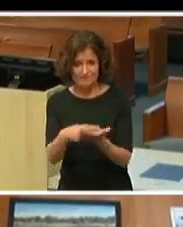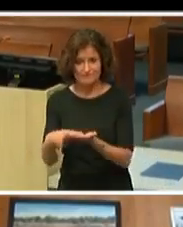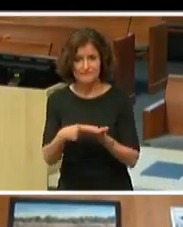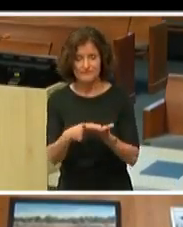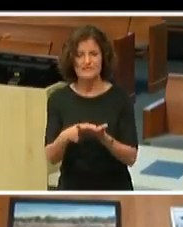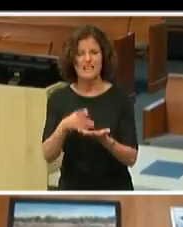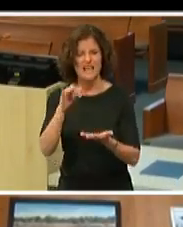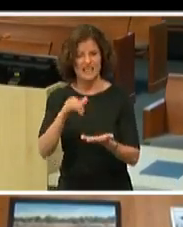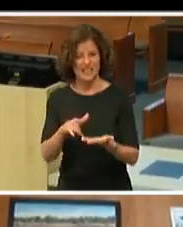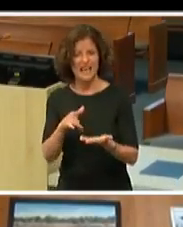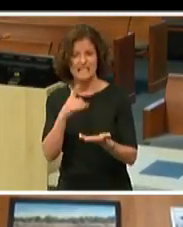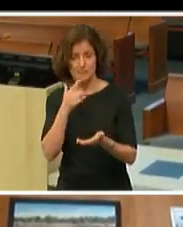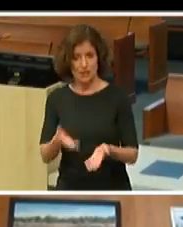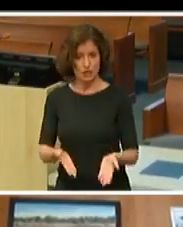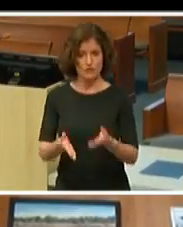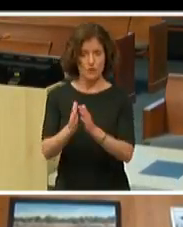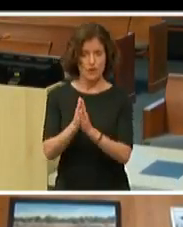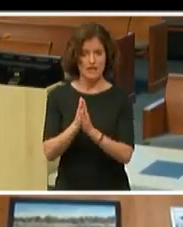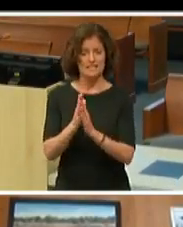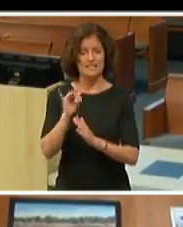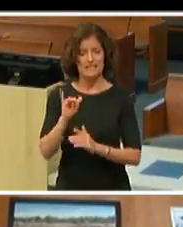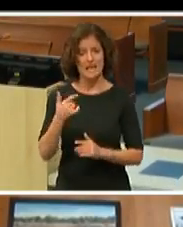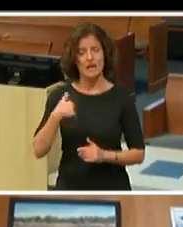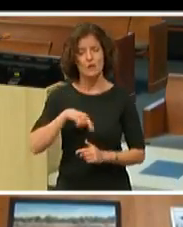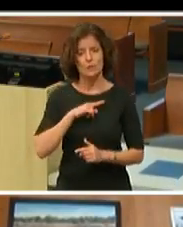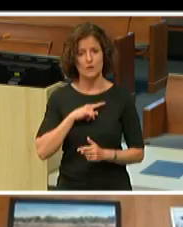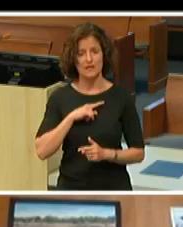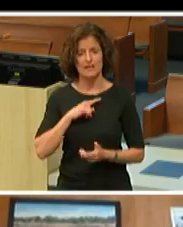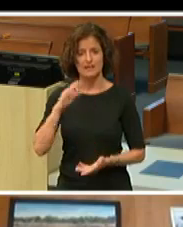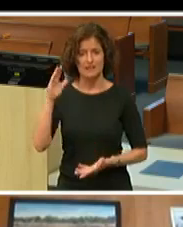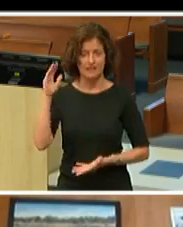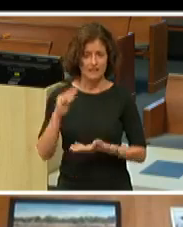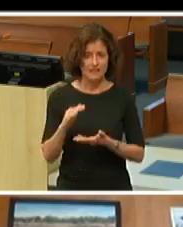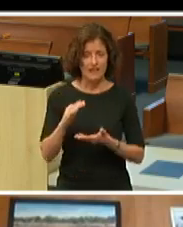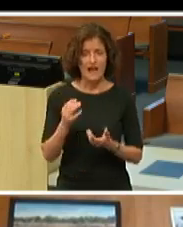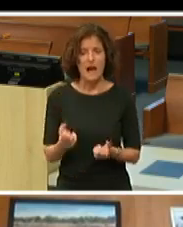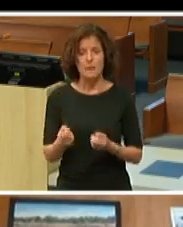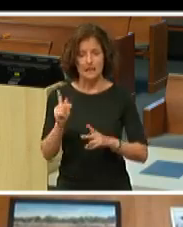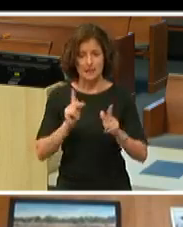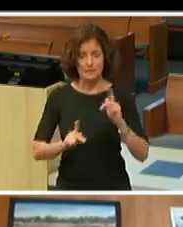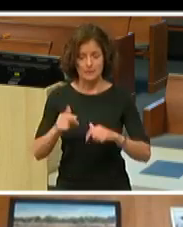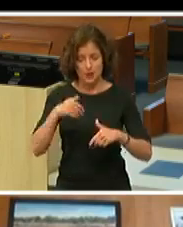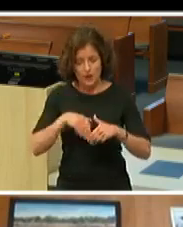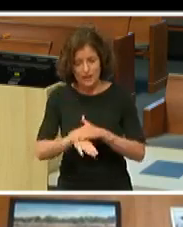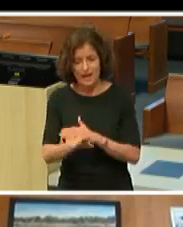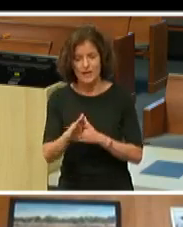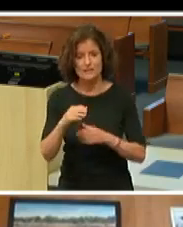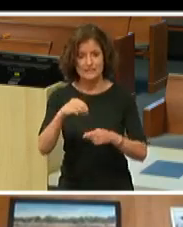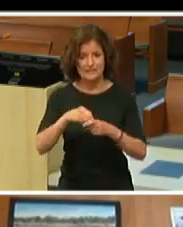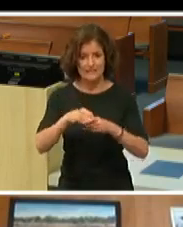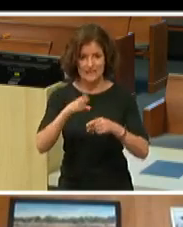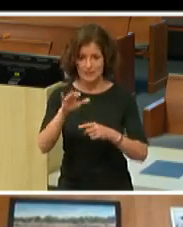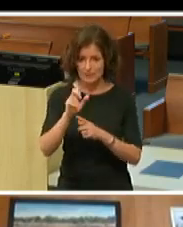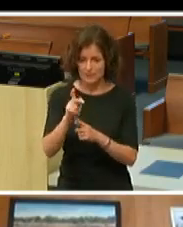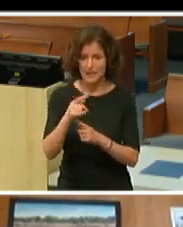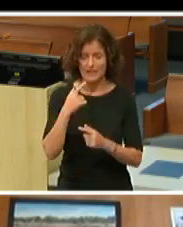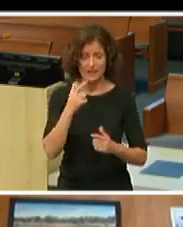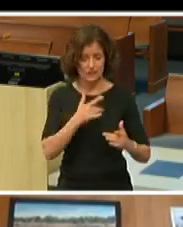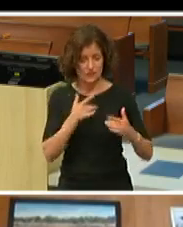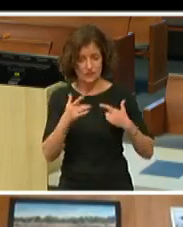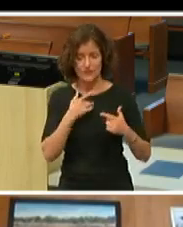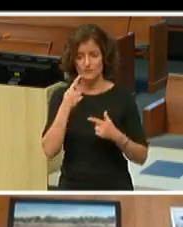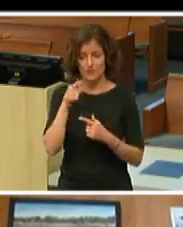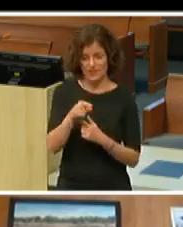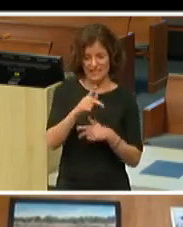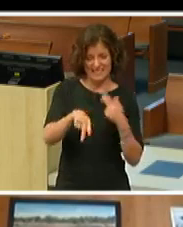that has been the request, is that we relax the occupancy requirements. But the concern that I have is we start saying, for this